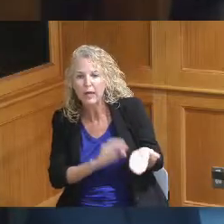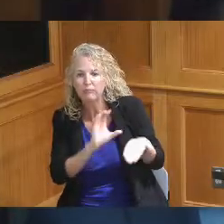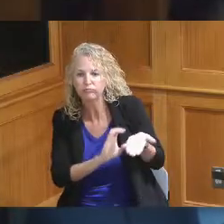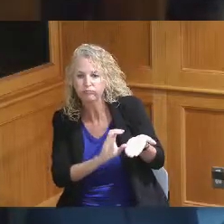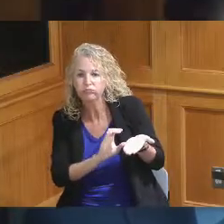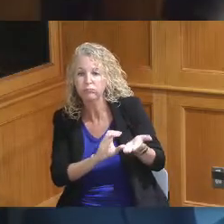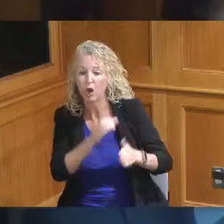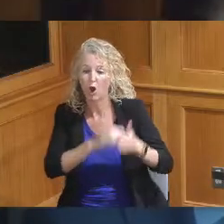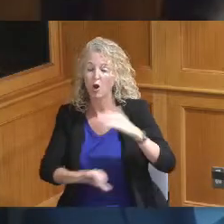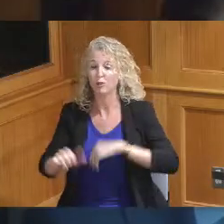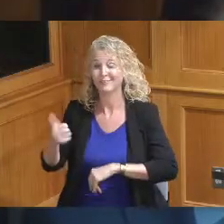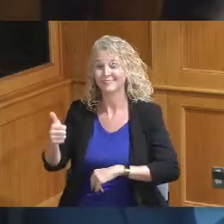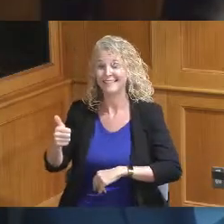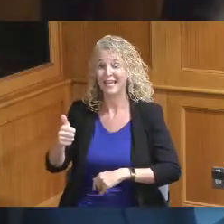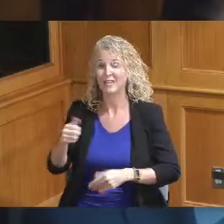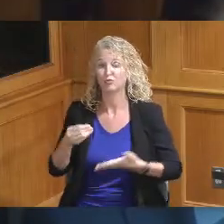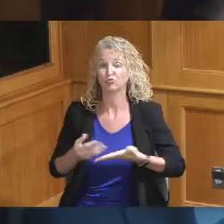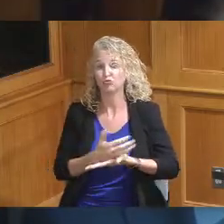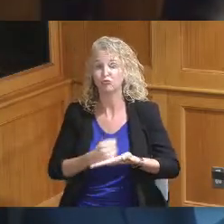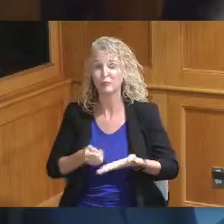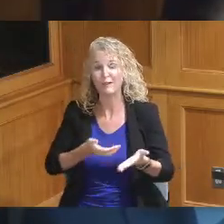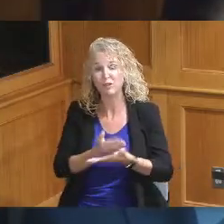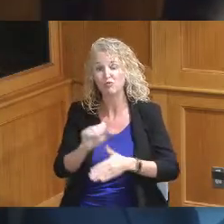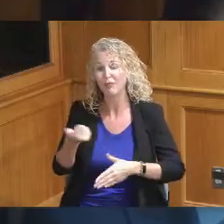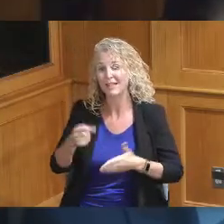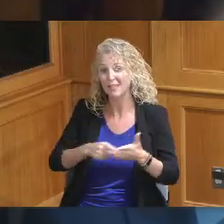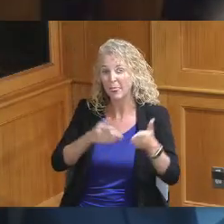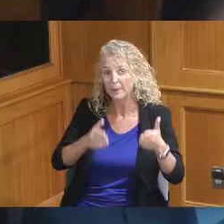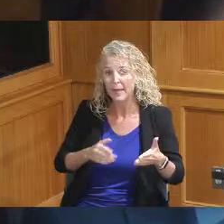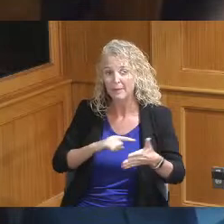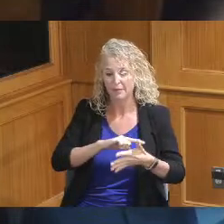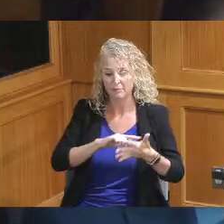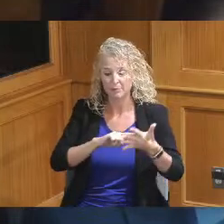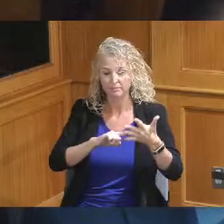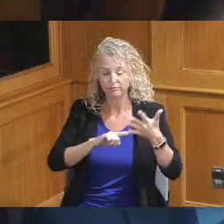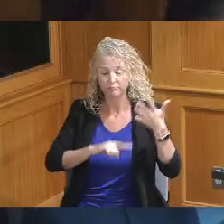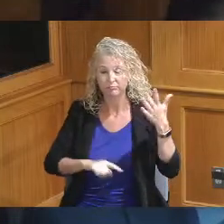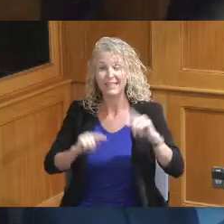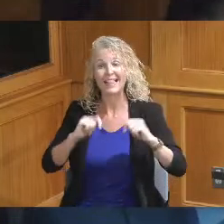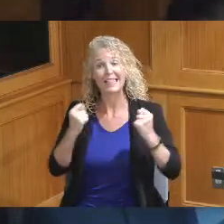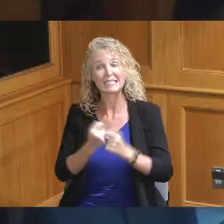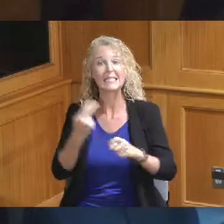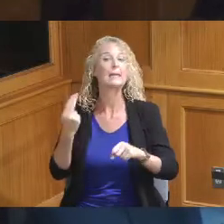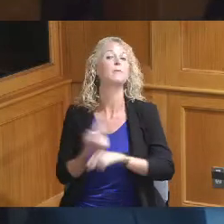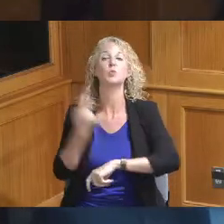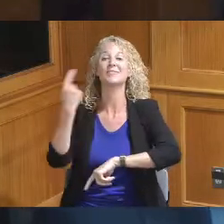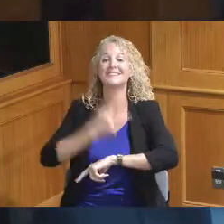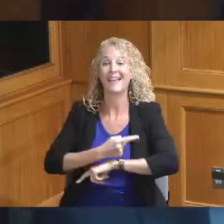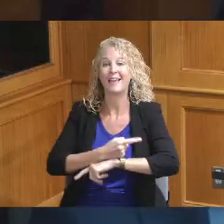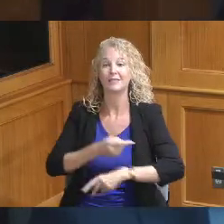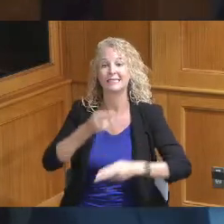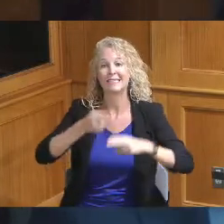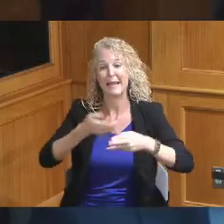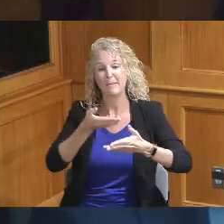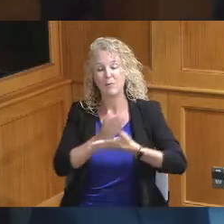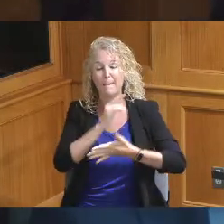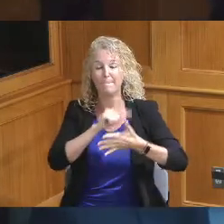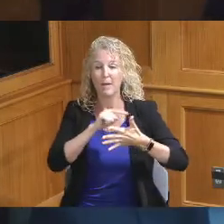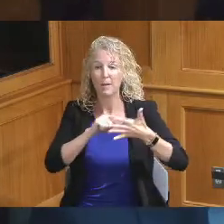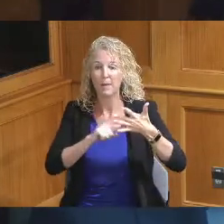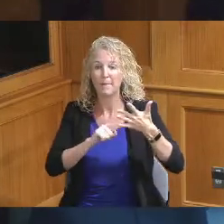Article 10, revenue rights and other payments. That's in writing. Team use day revenue, naming rights, all of